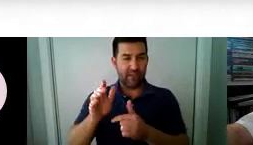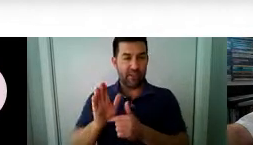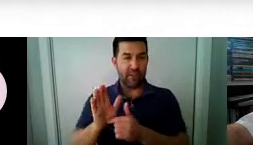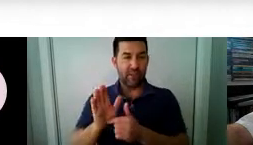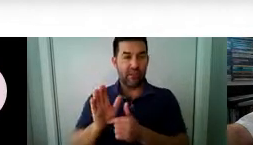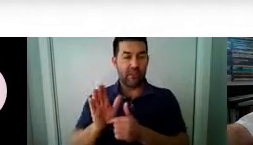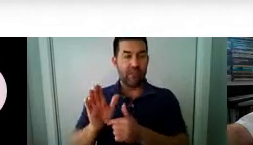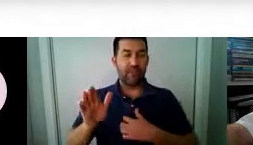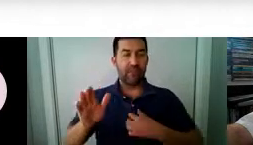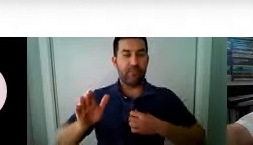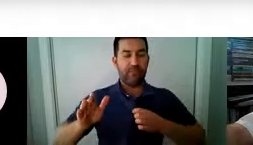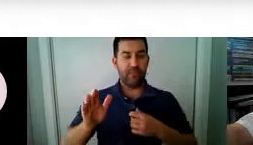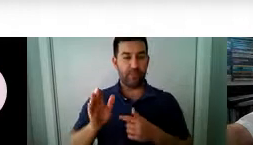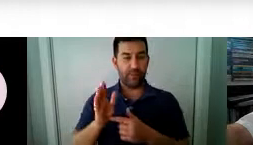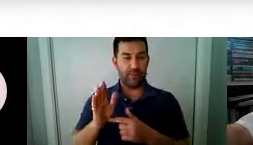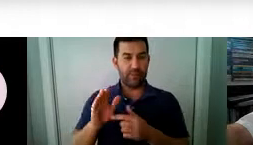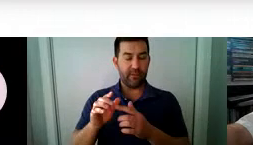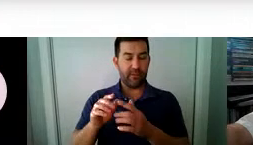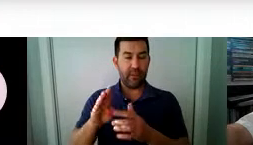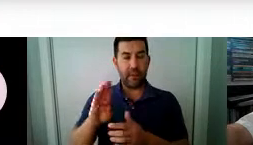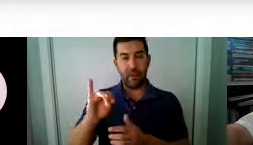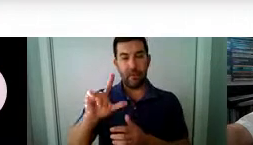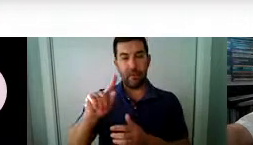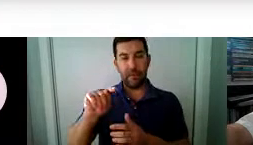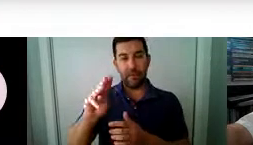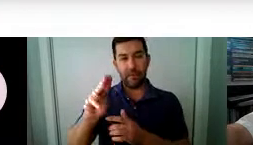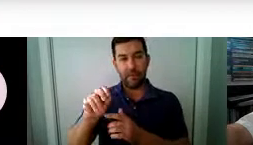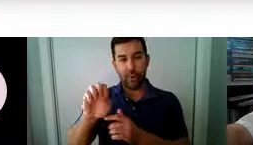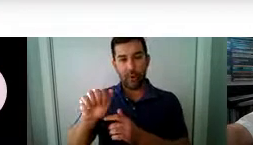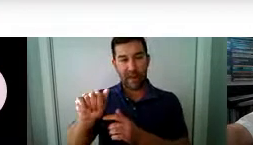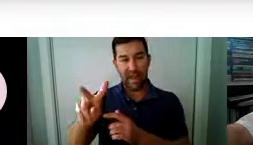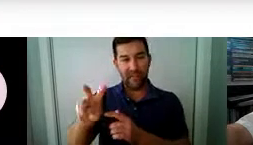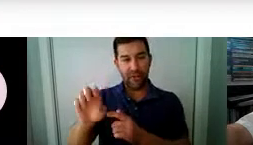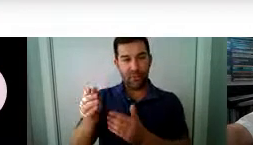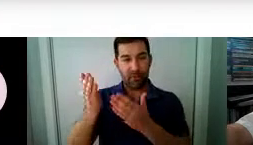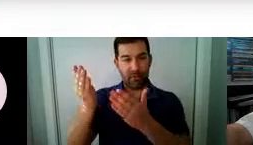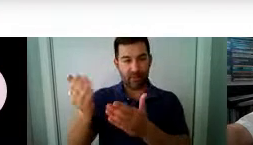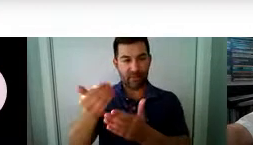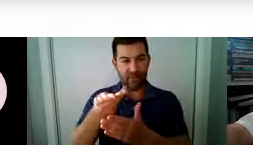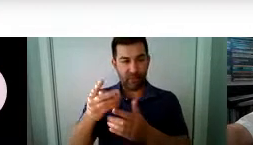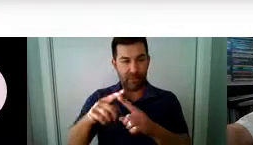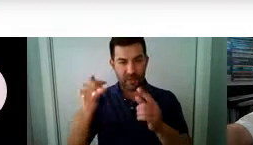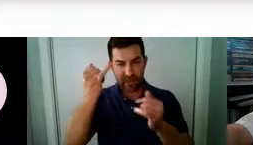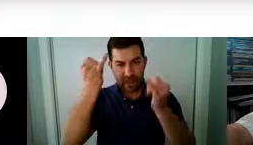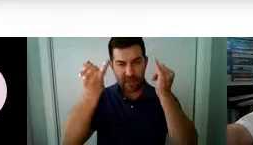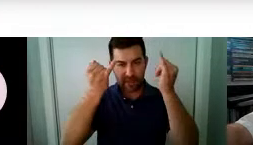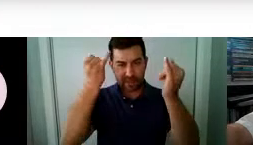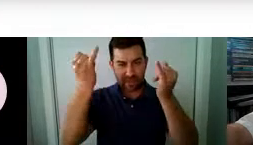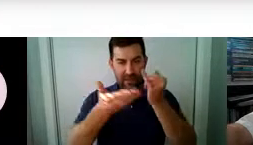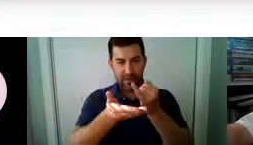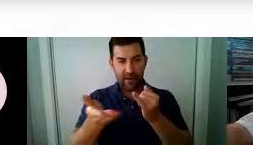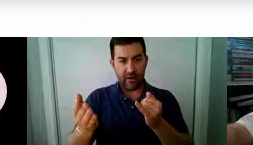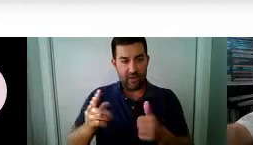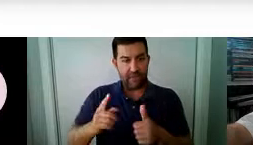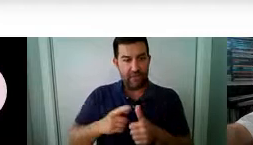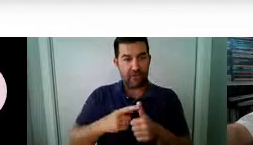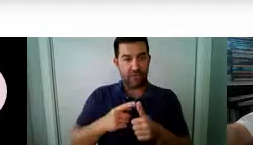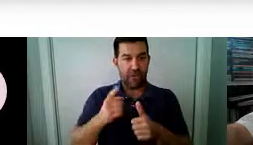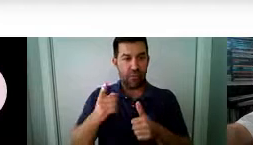station access from Biltmore Avenue. This proposes a number of different ideas. One is kind of this